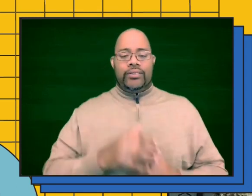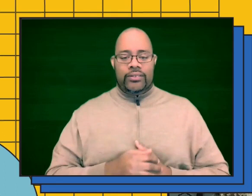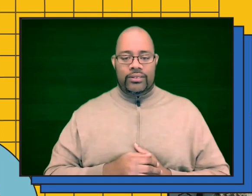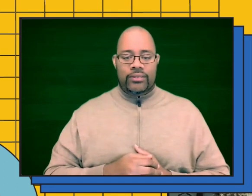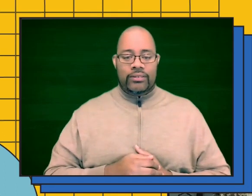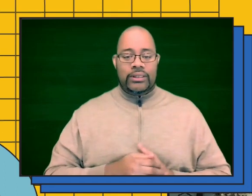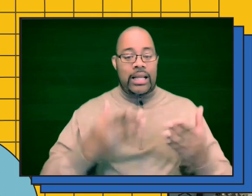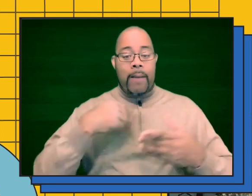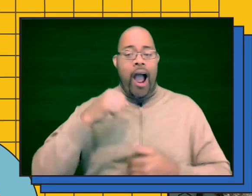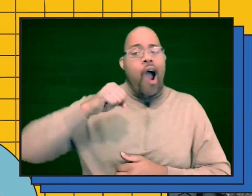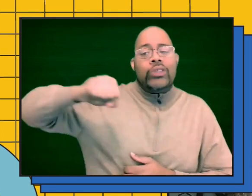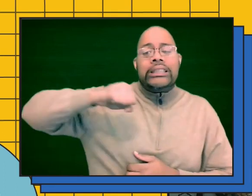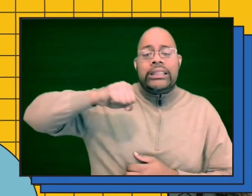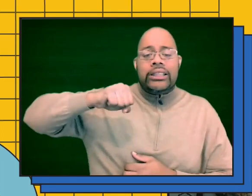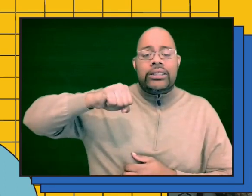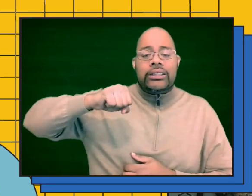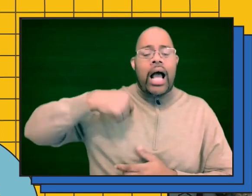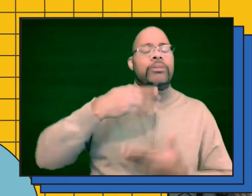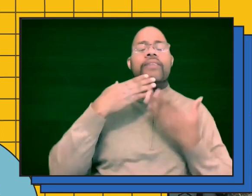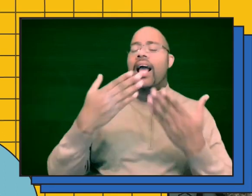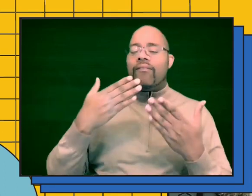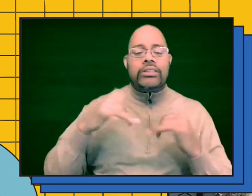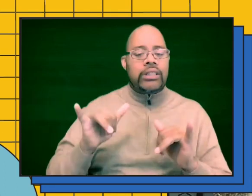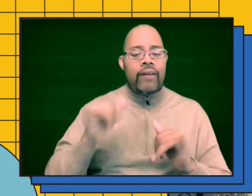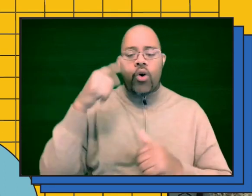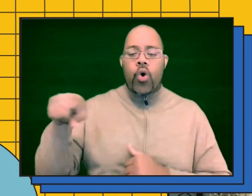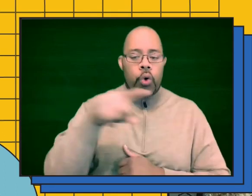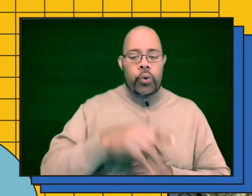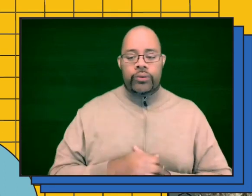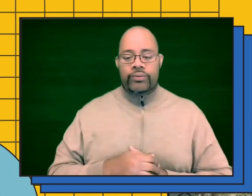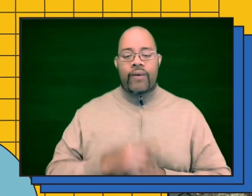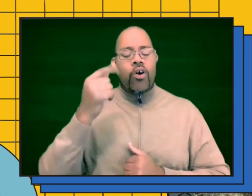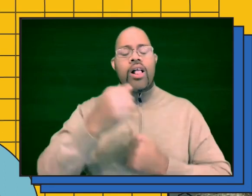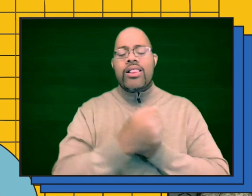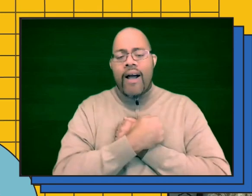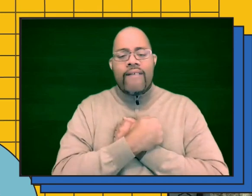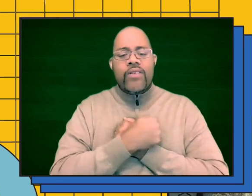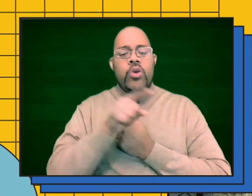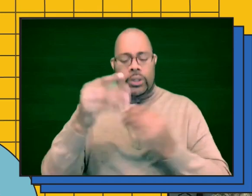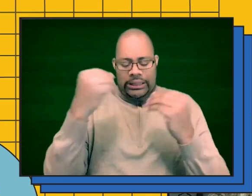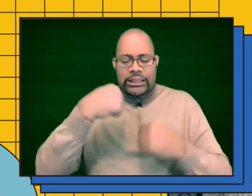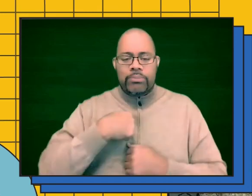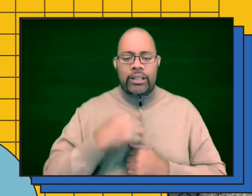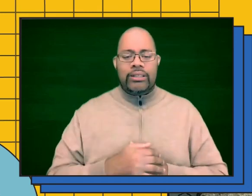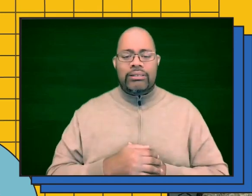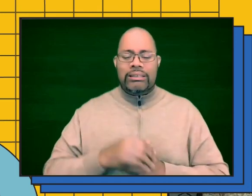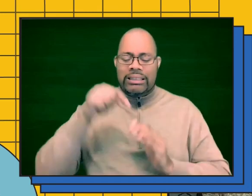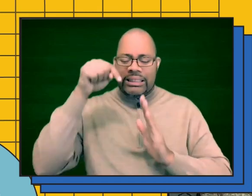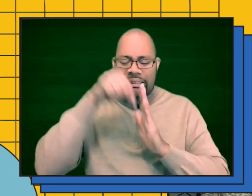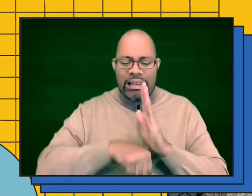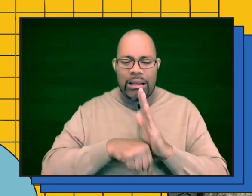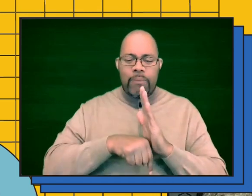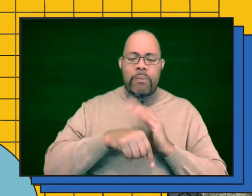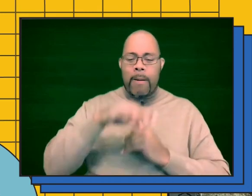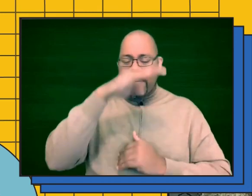myself. Even in my resistance, I'm grateful for you all, for the love you are teaching me,